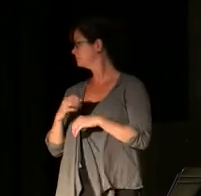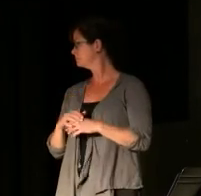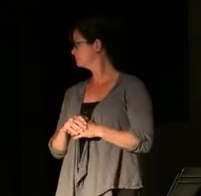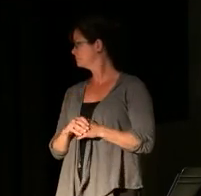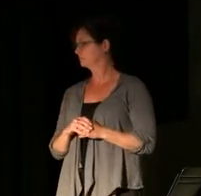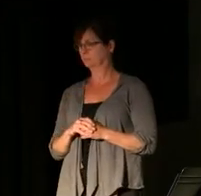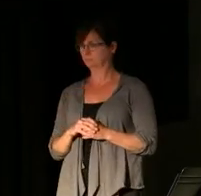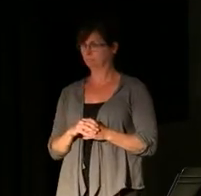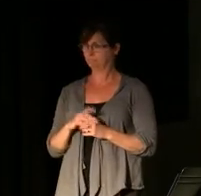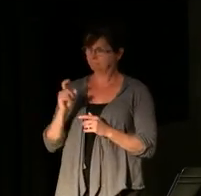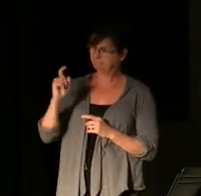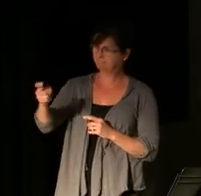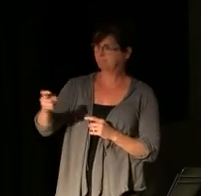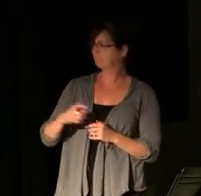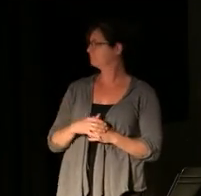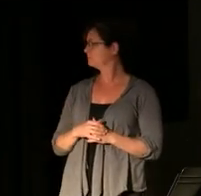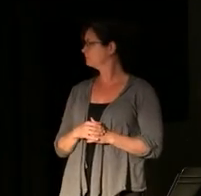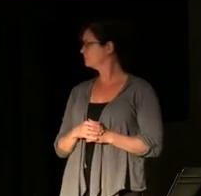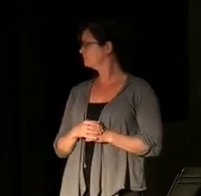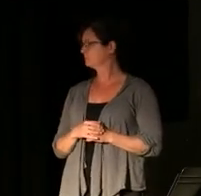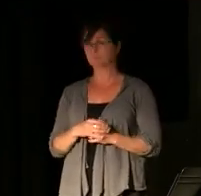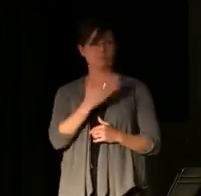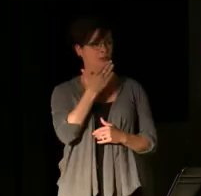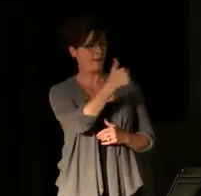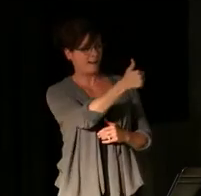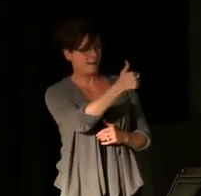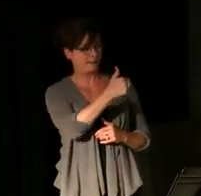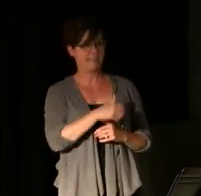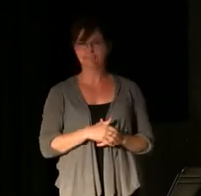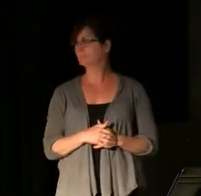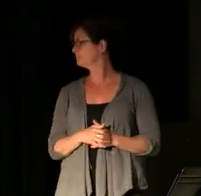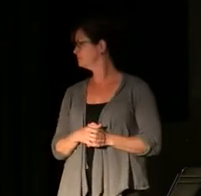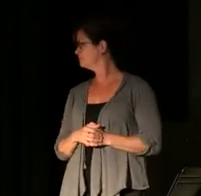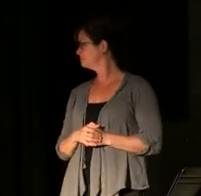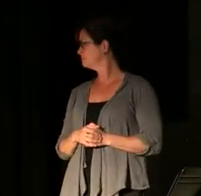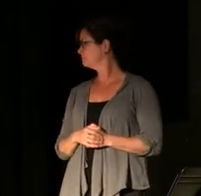Here you go, Penny. Good luck, Penny.